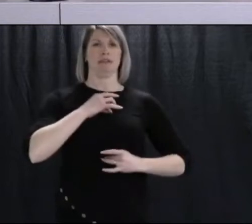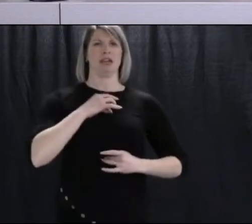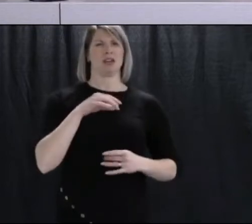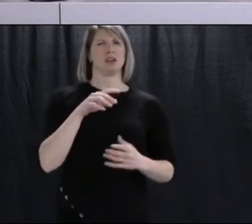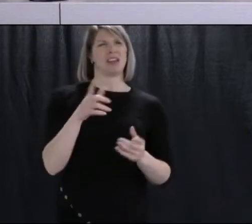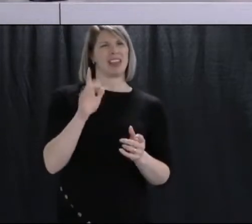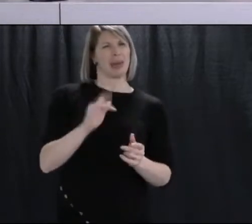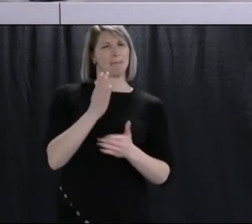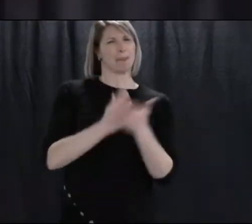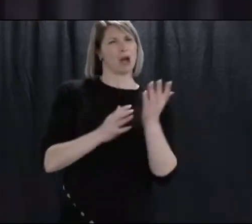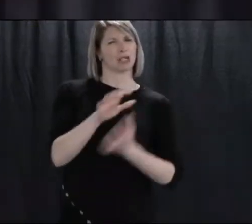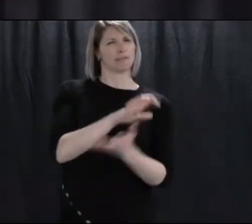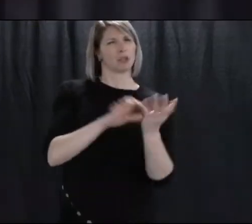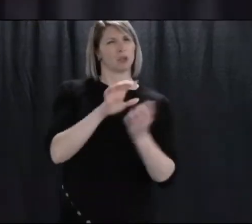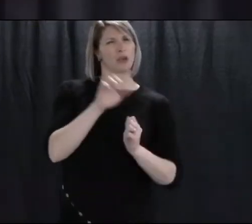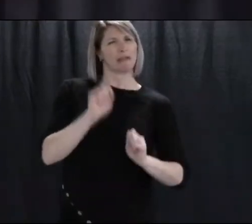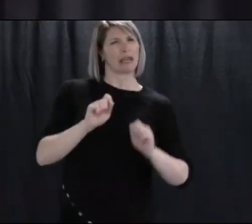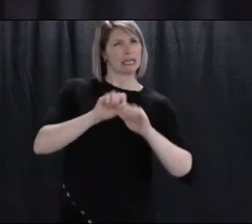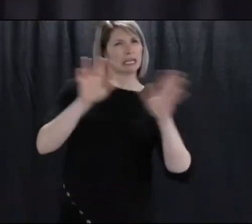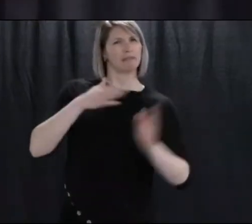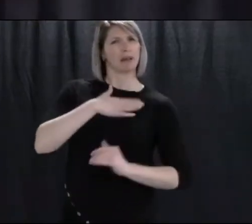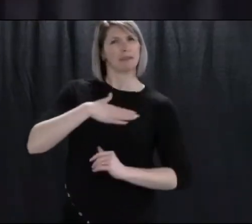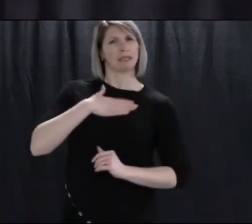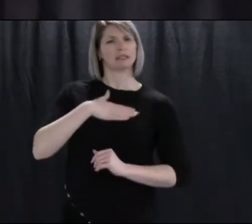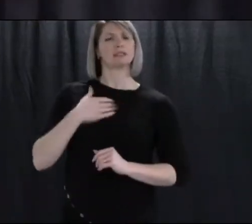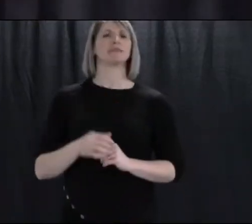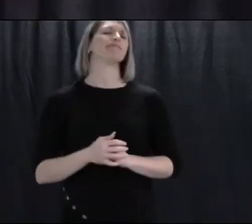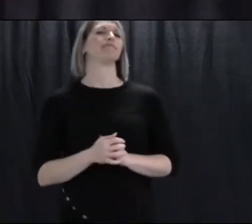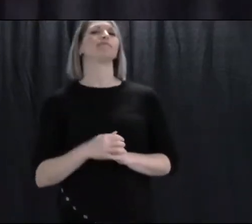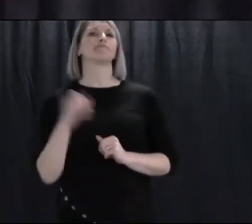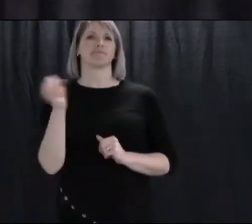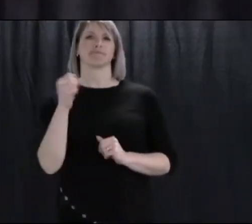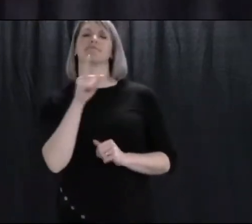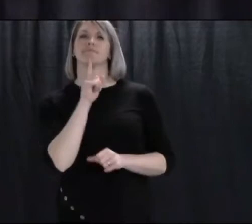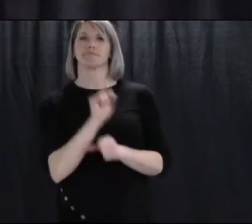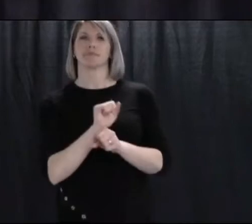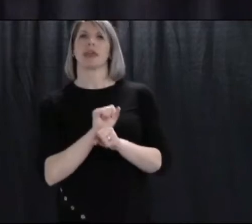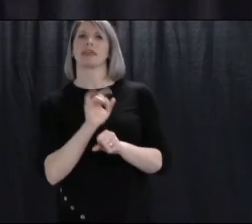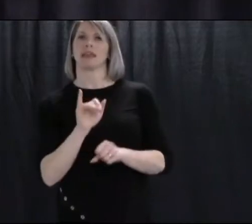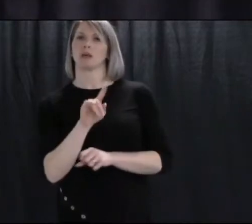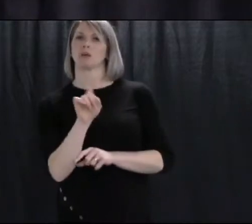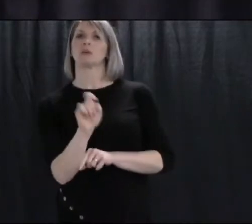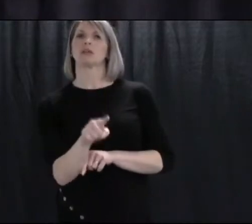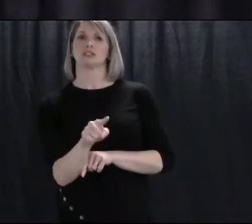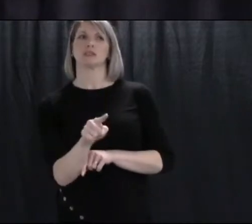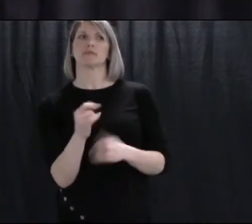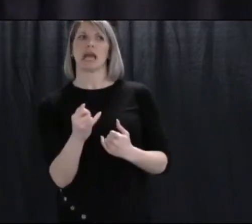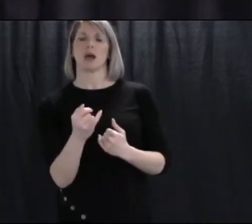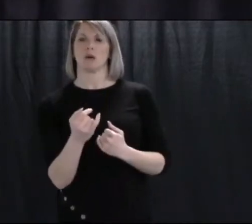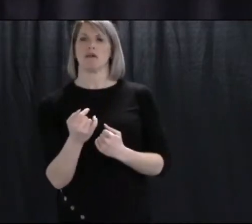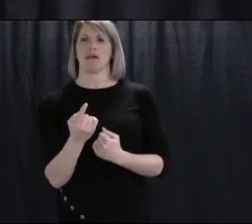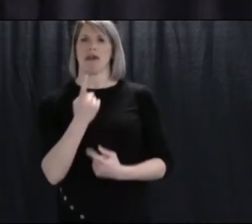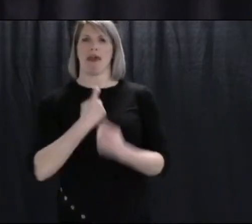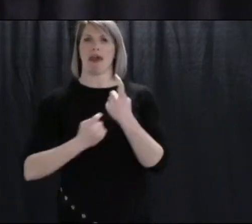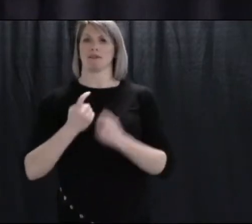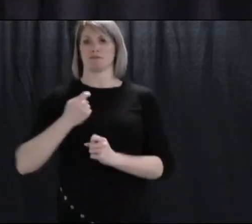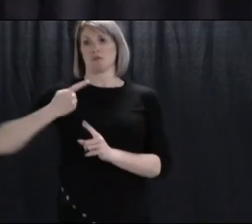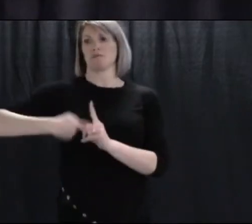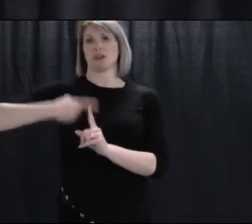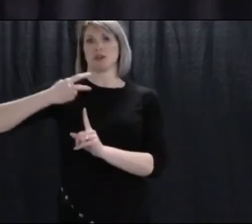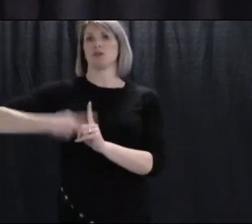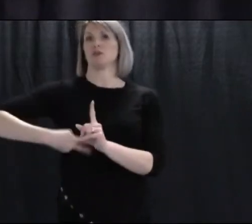there. So that question has been brought up. It's been brought up since probably for a couple of months now. The evidence is